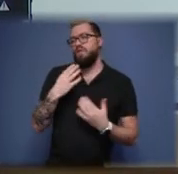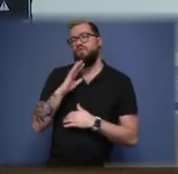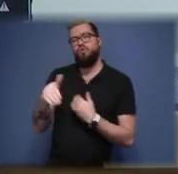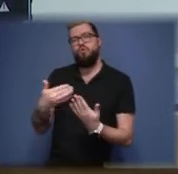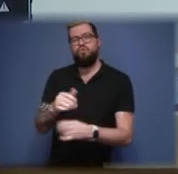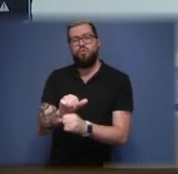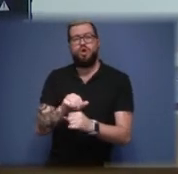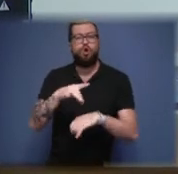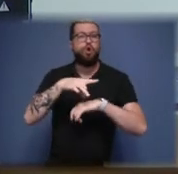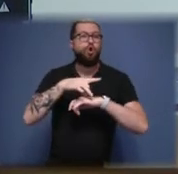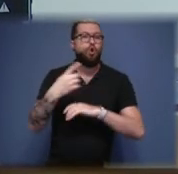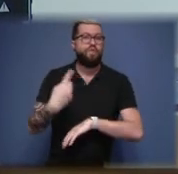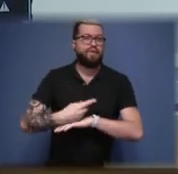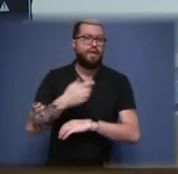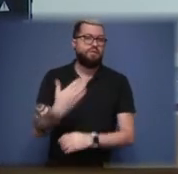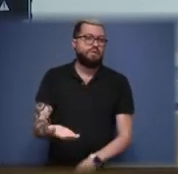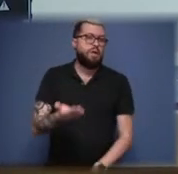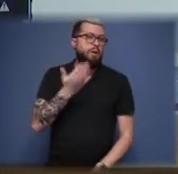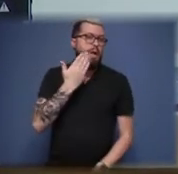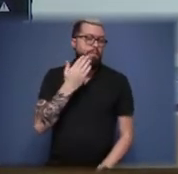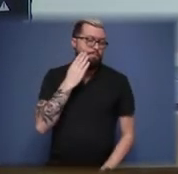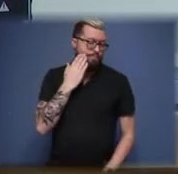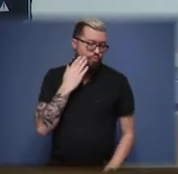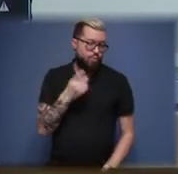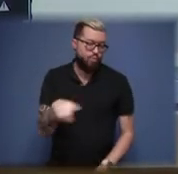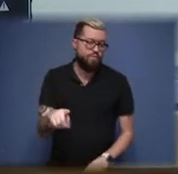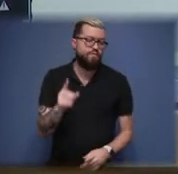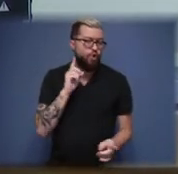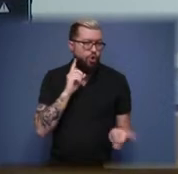Earth Day, as you heard, is coming up.